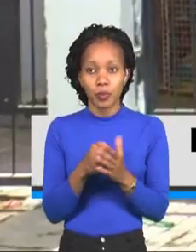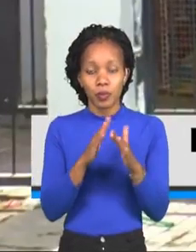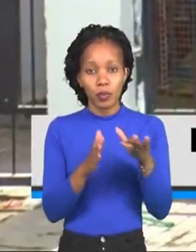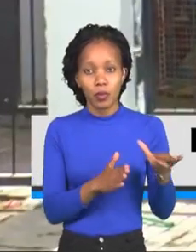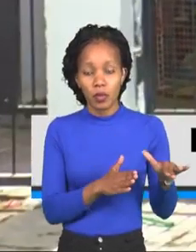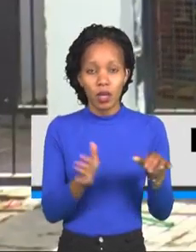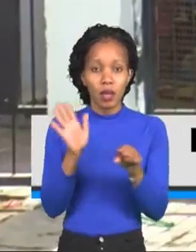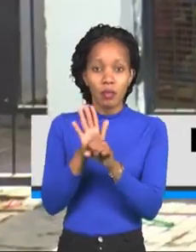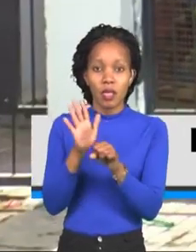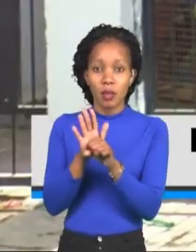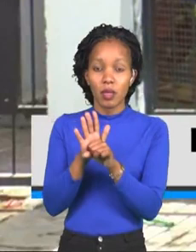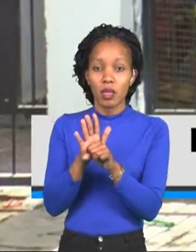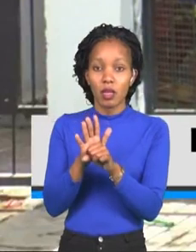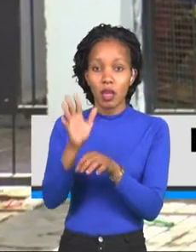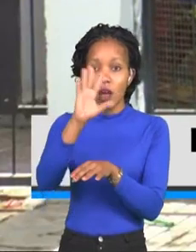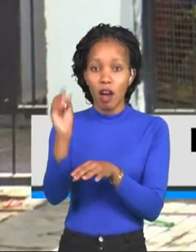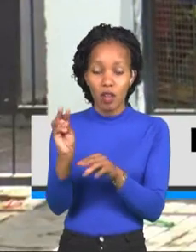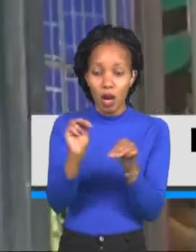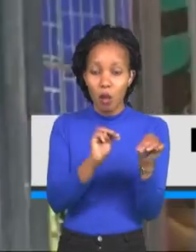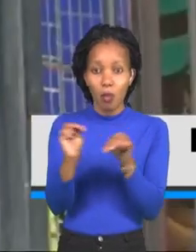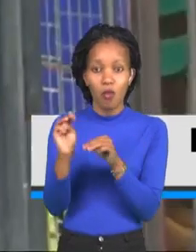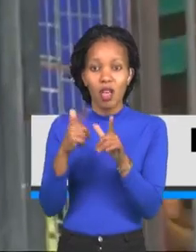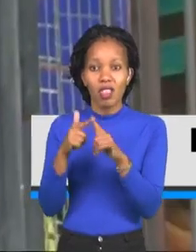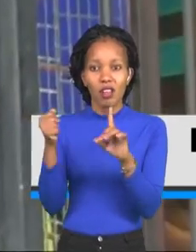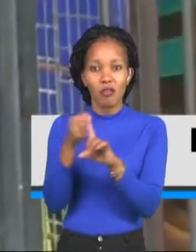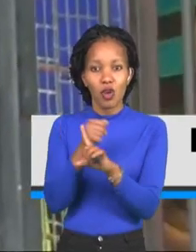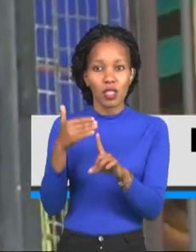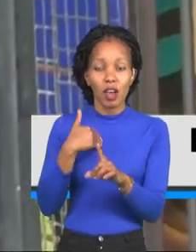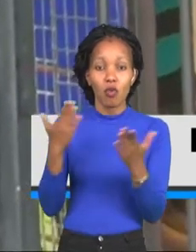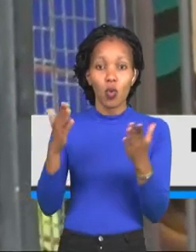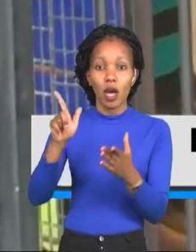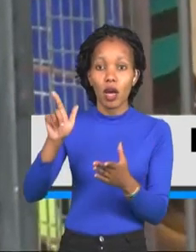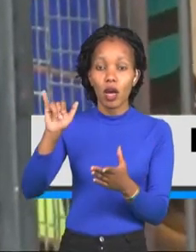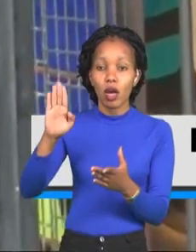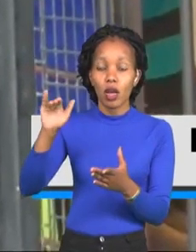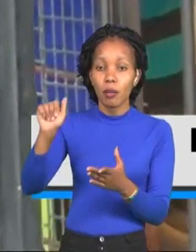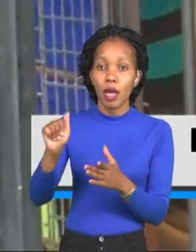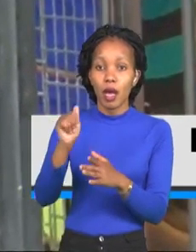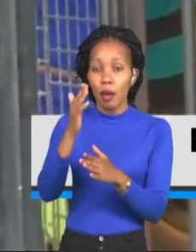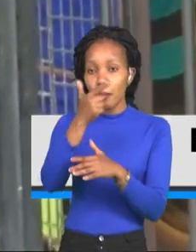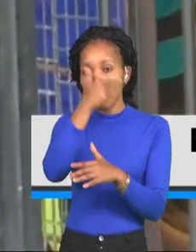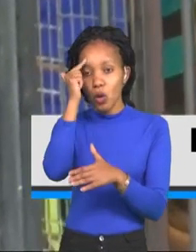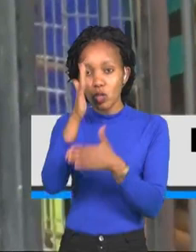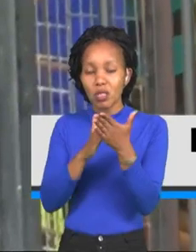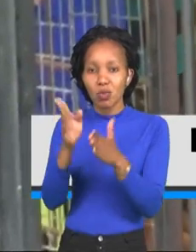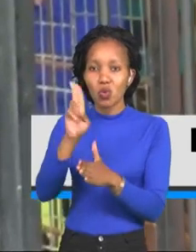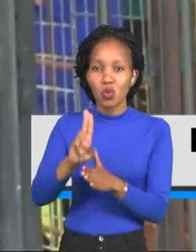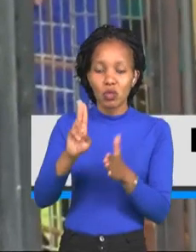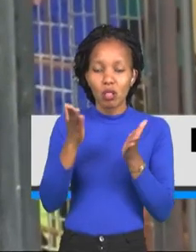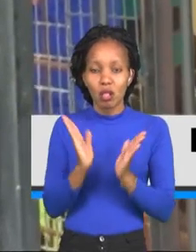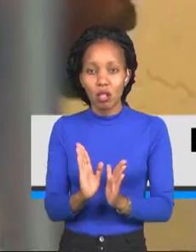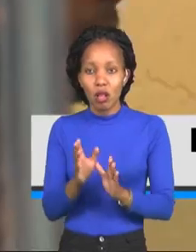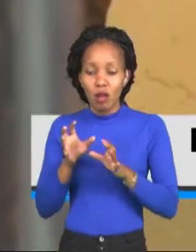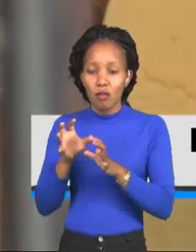Tens of thousands of mainly African migrants are caught up in the violence in Libya amid fears that some could be used as human shields or